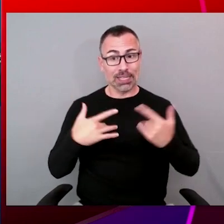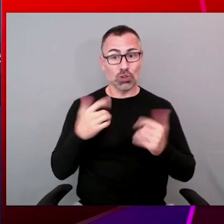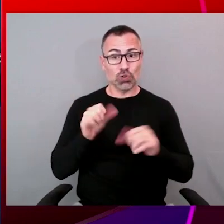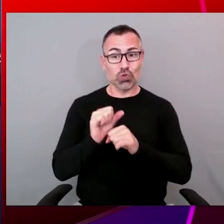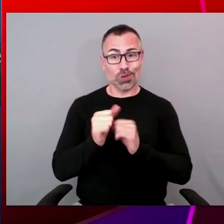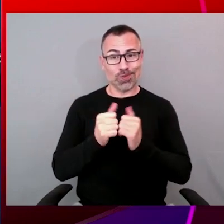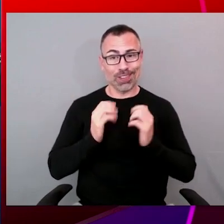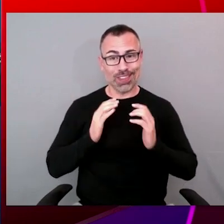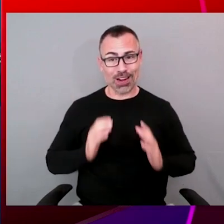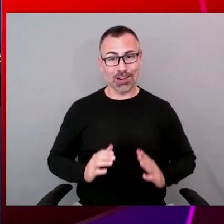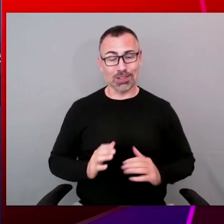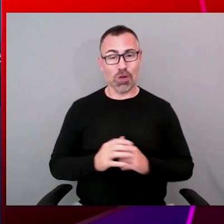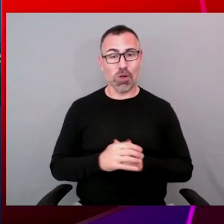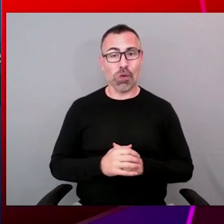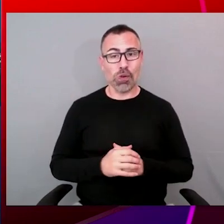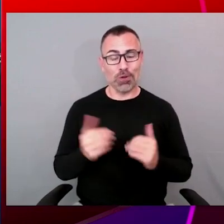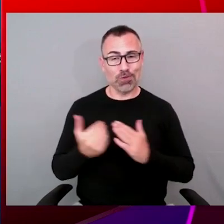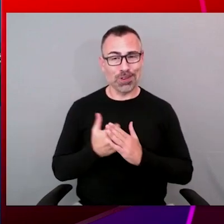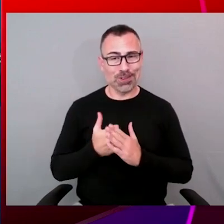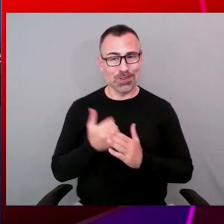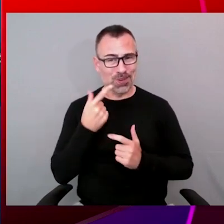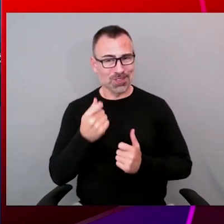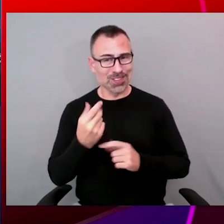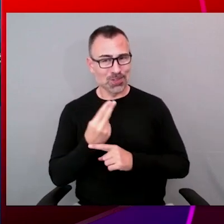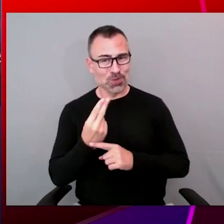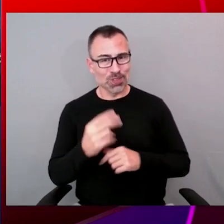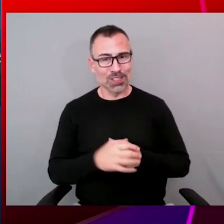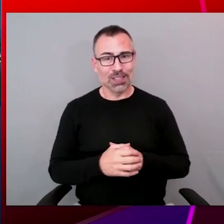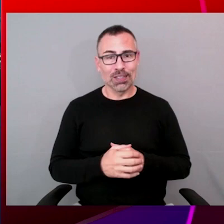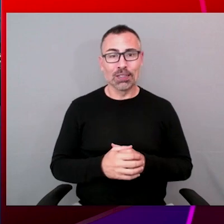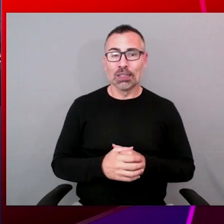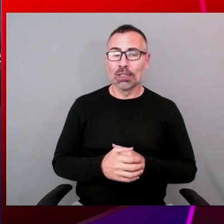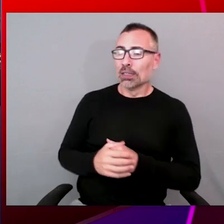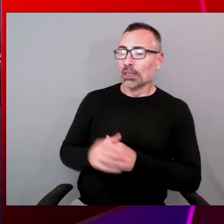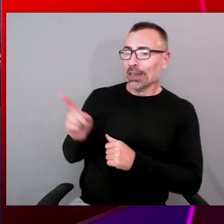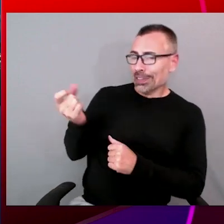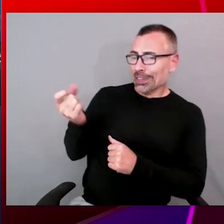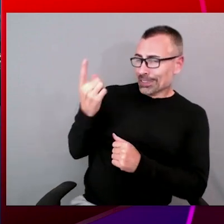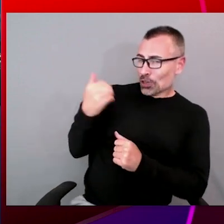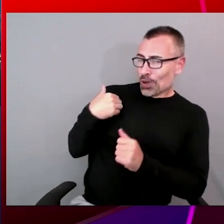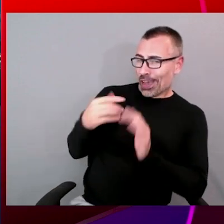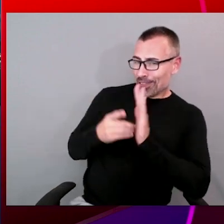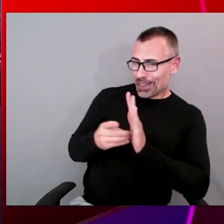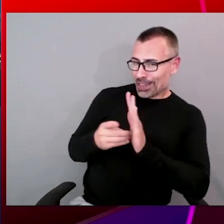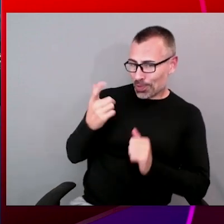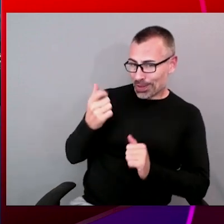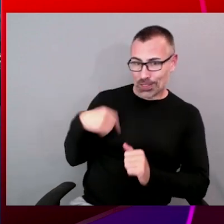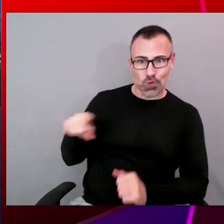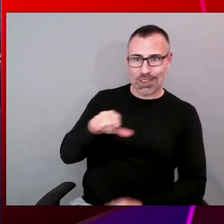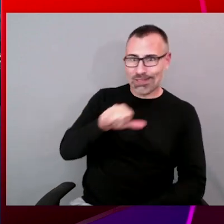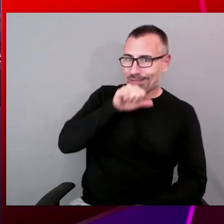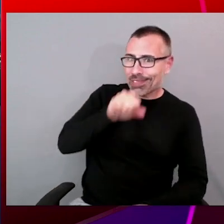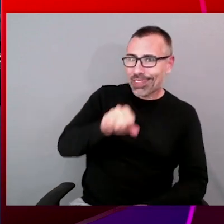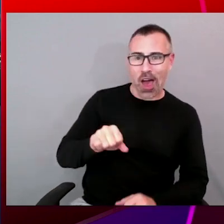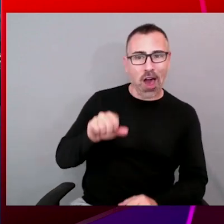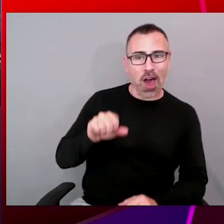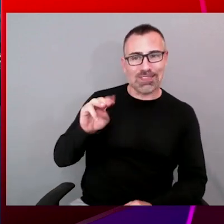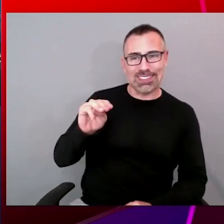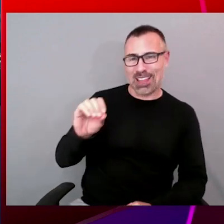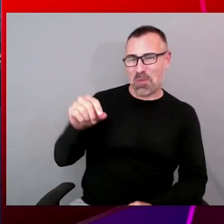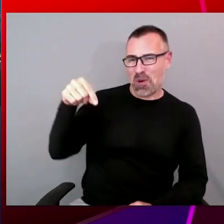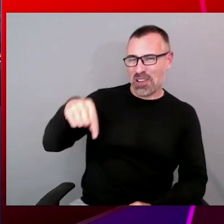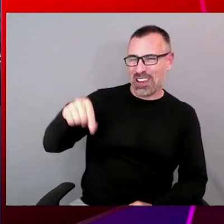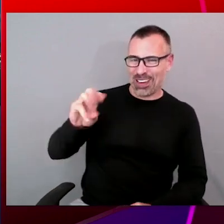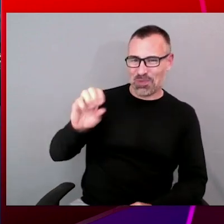new interesting use cases. So I understand you have a demo, because we like demos here on AWS On Air. Yes, Yeah? we